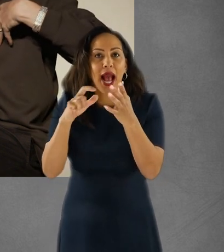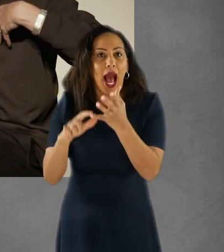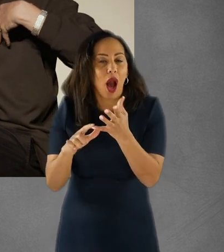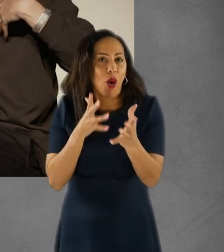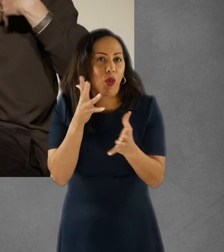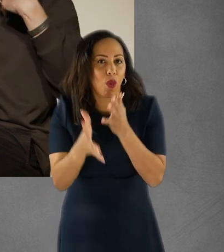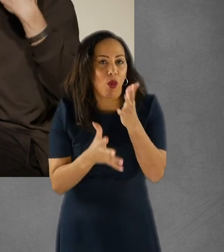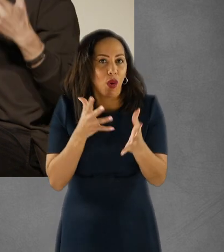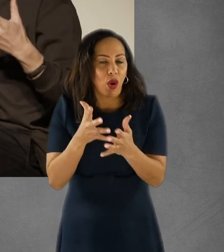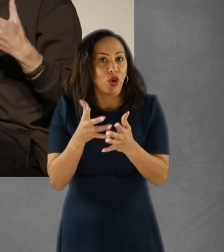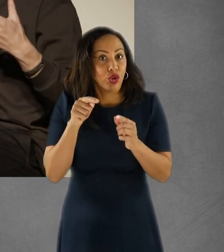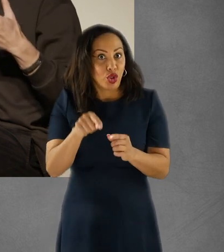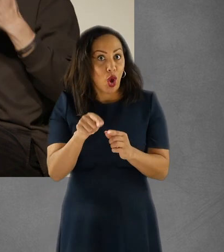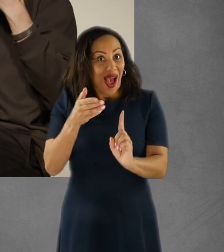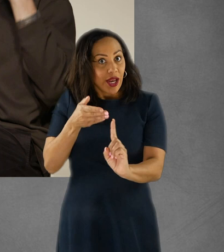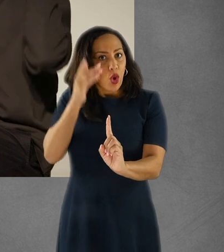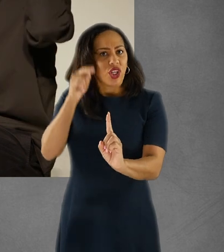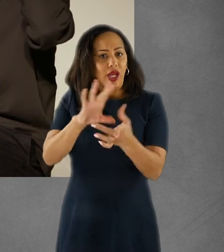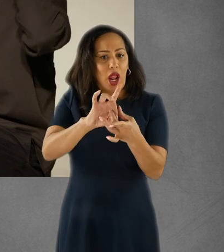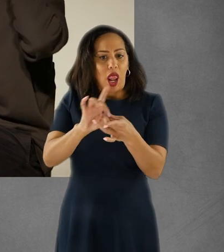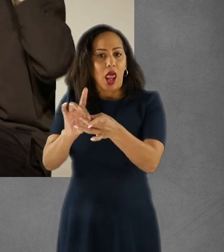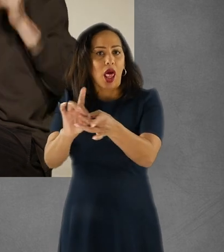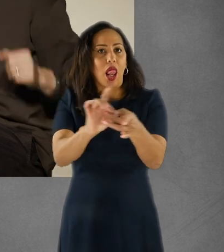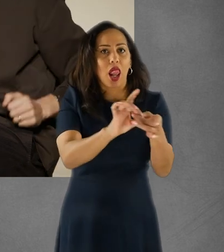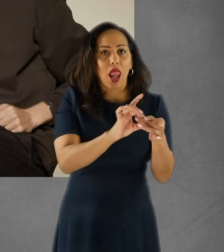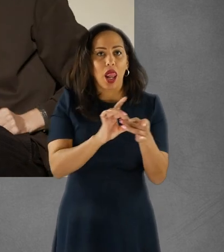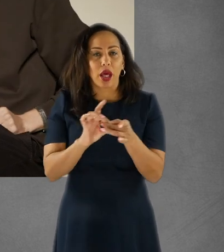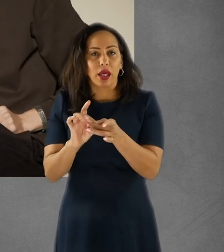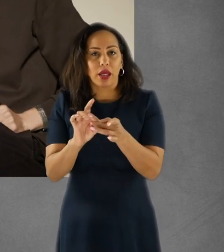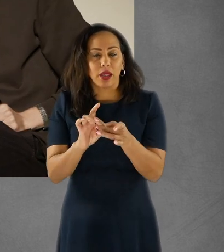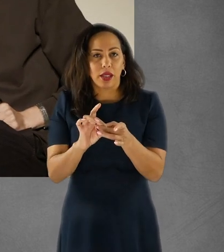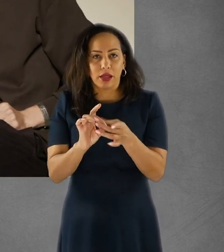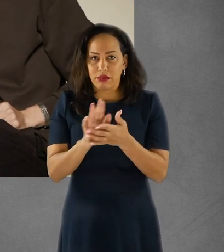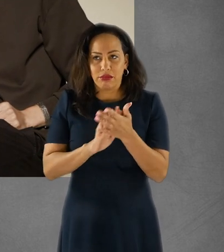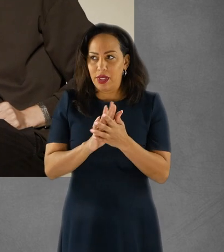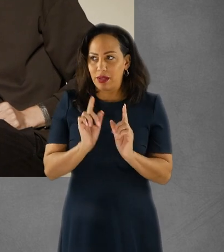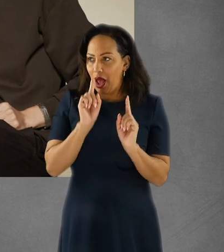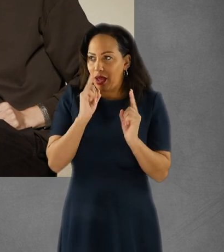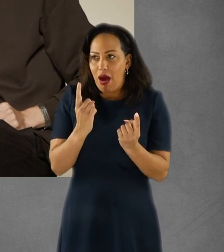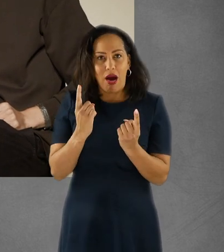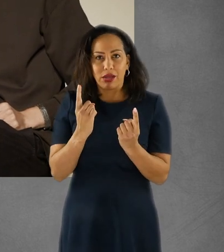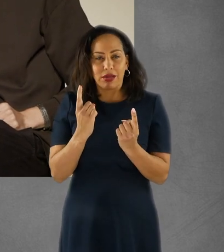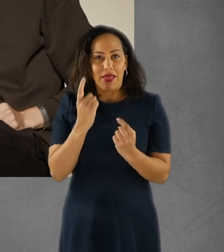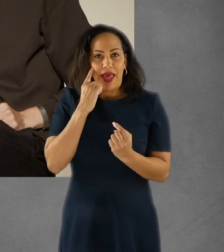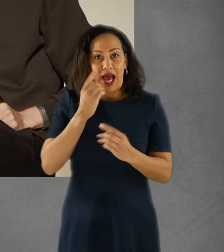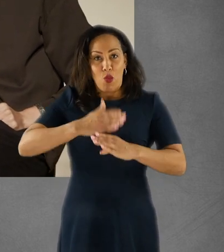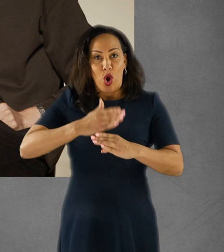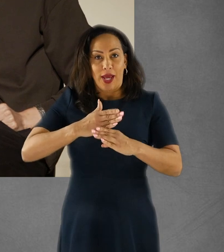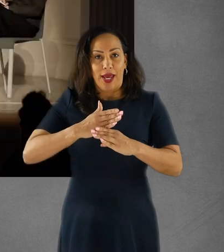we can't make work as an outsider. Yeah, but you're actually kind of giving this example of the horse collapsing as if it's kind